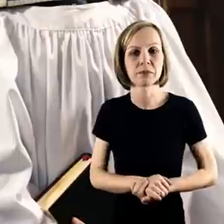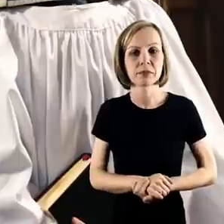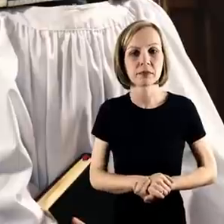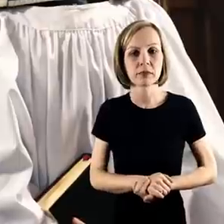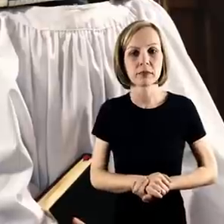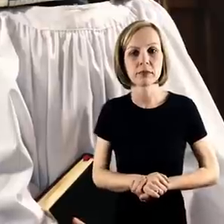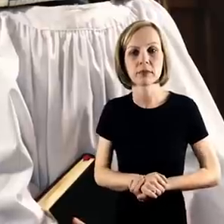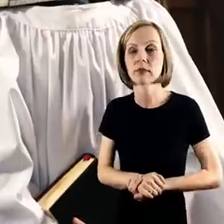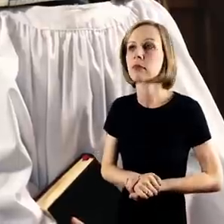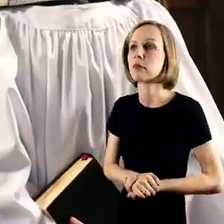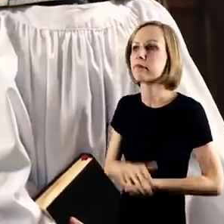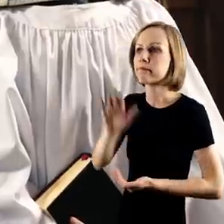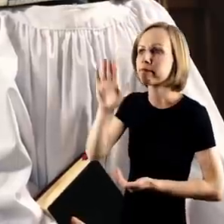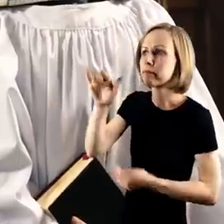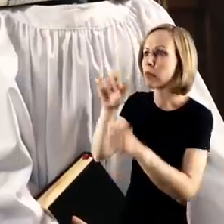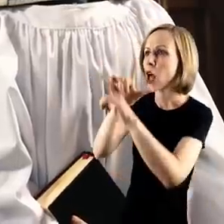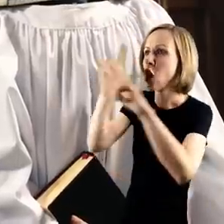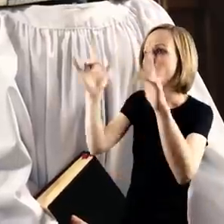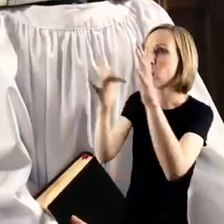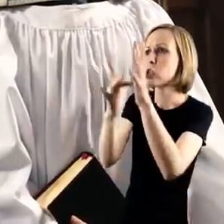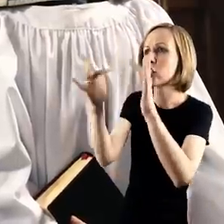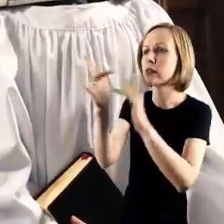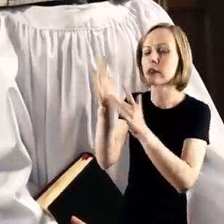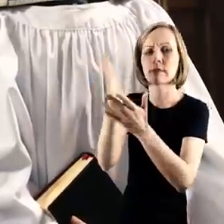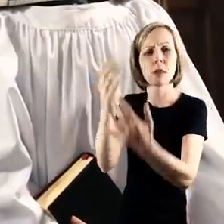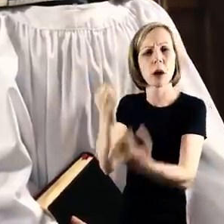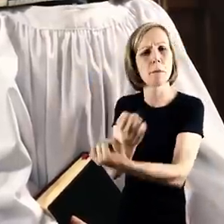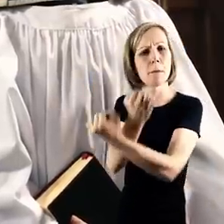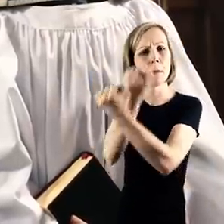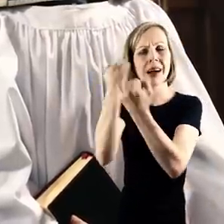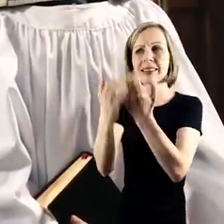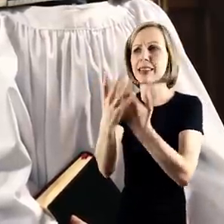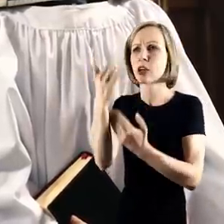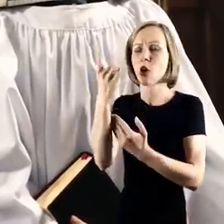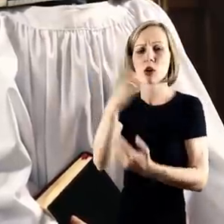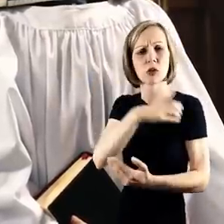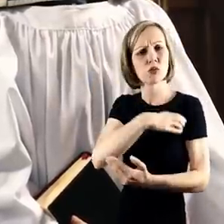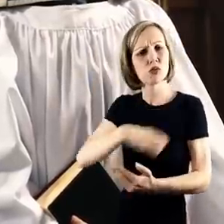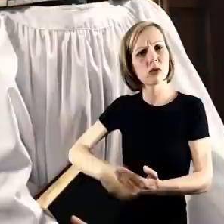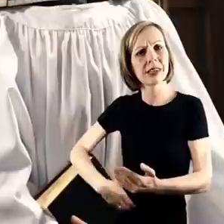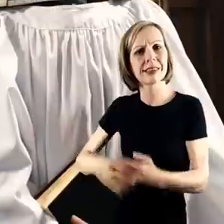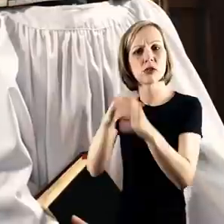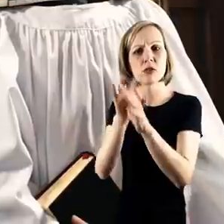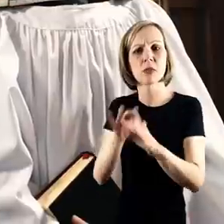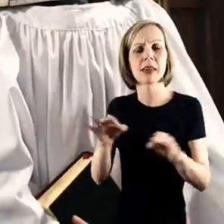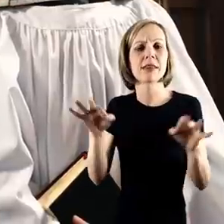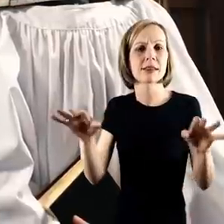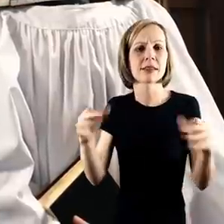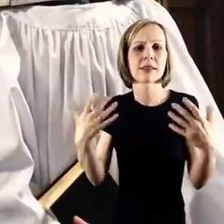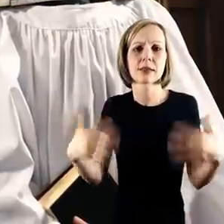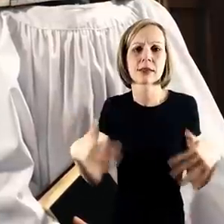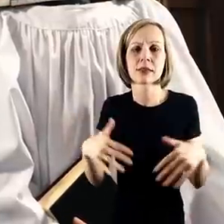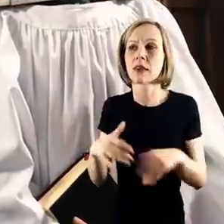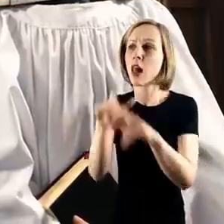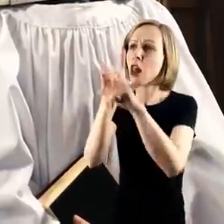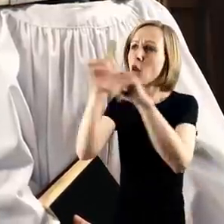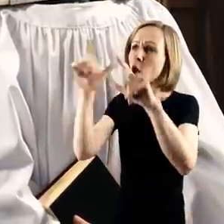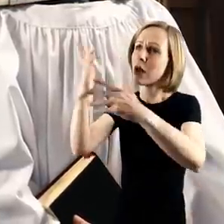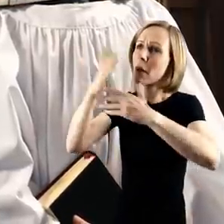Lord Jesus, you are mighty God and Prince of Peace. Lord, have